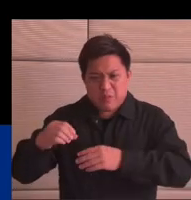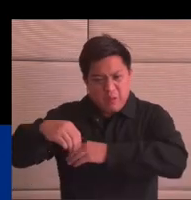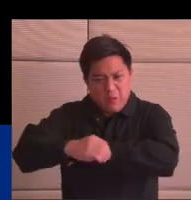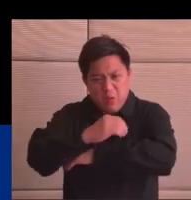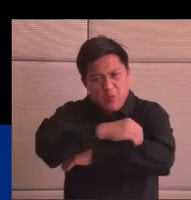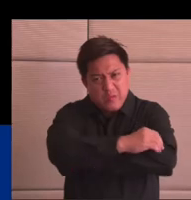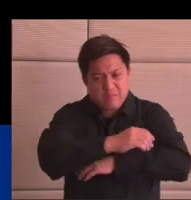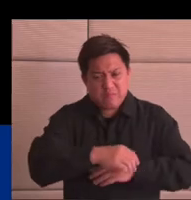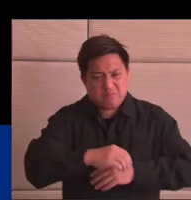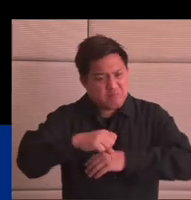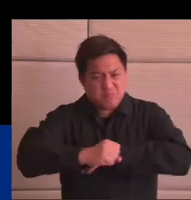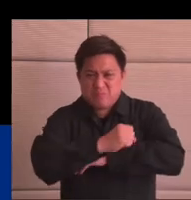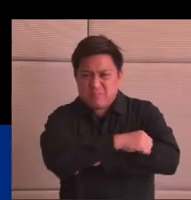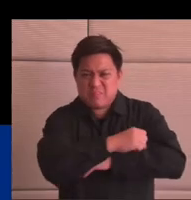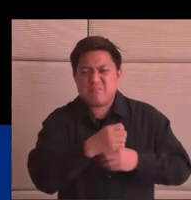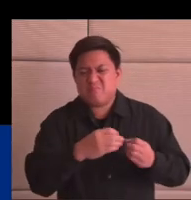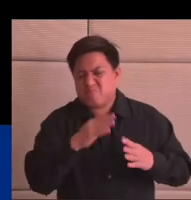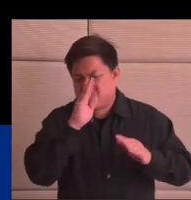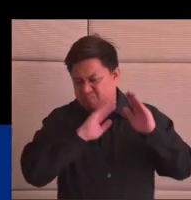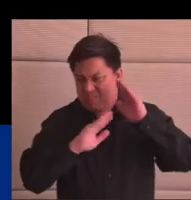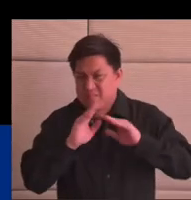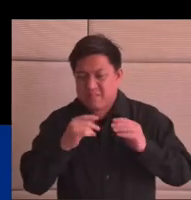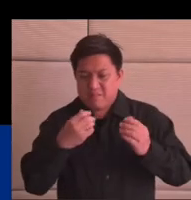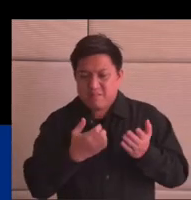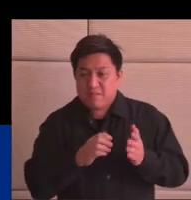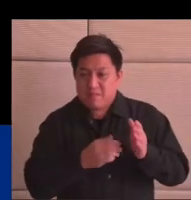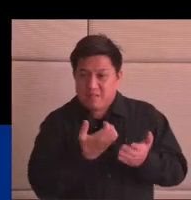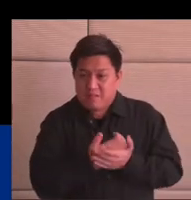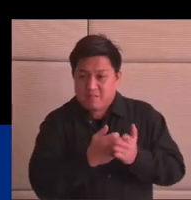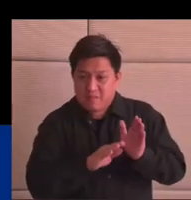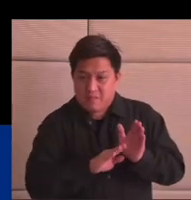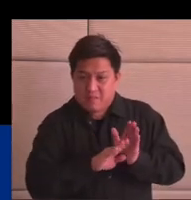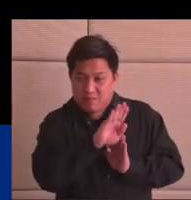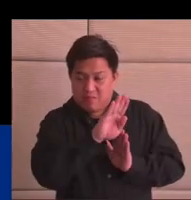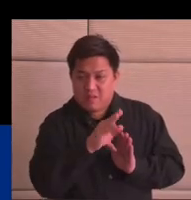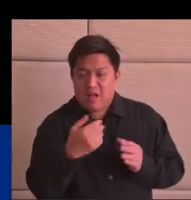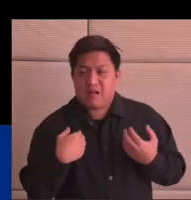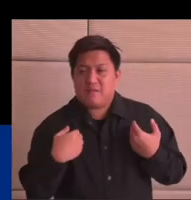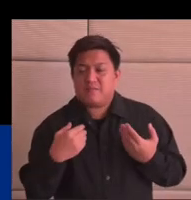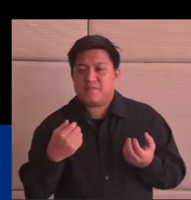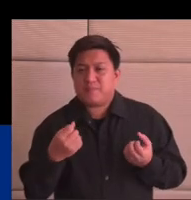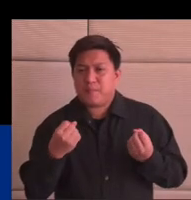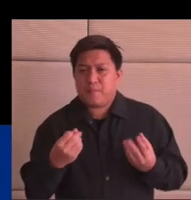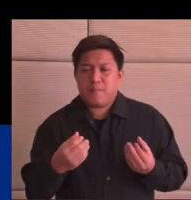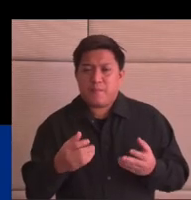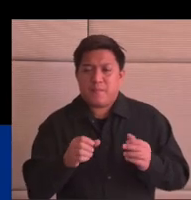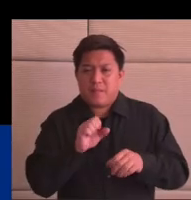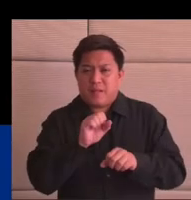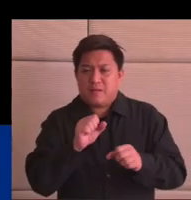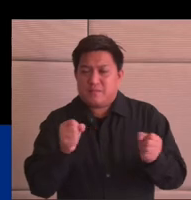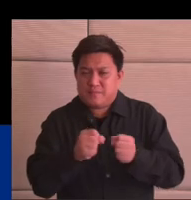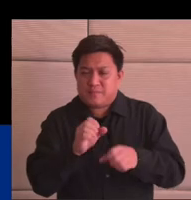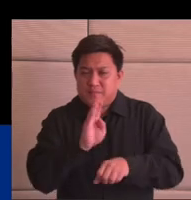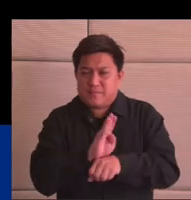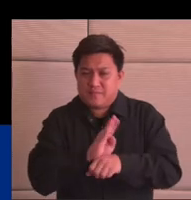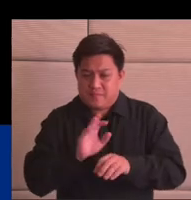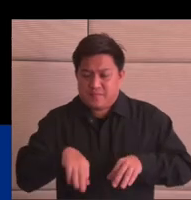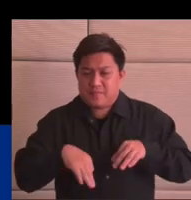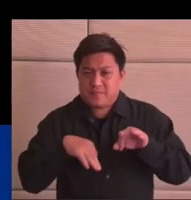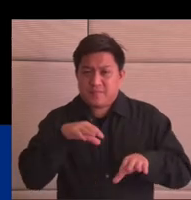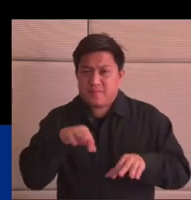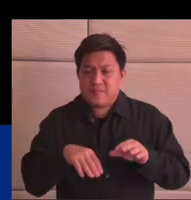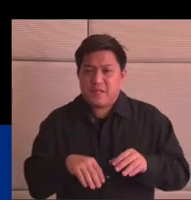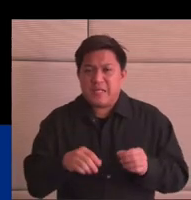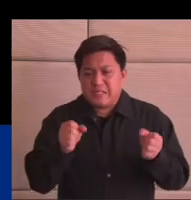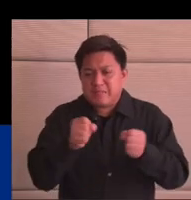side. And a skewed economic growth, where there is a lack of small business contribution, micro,